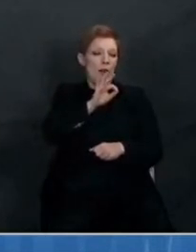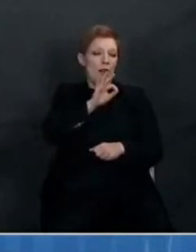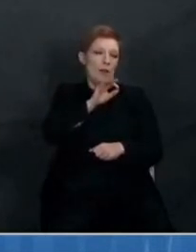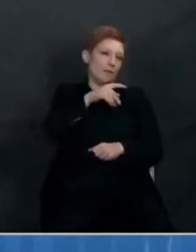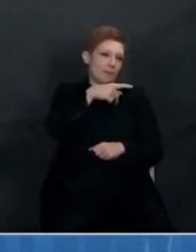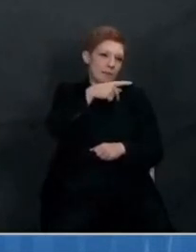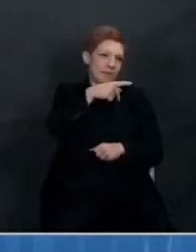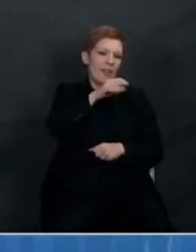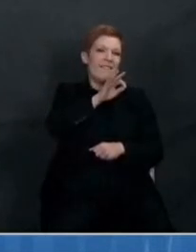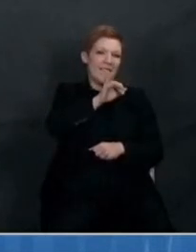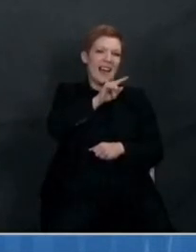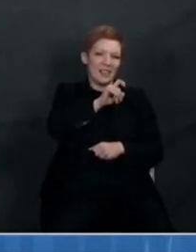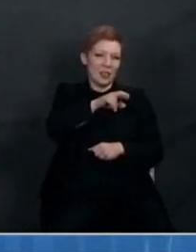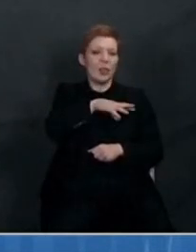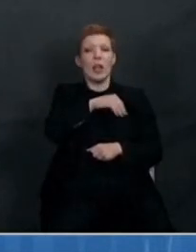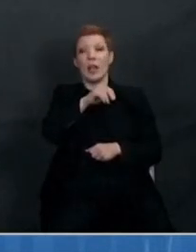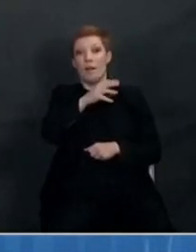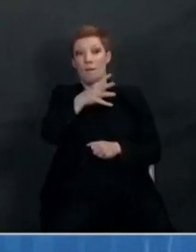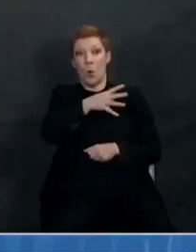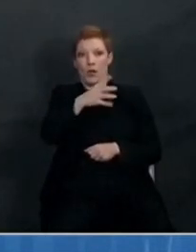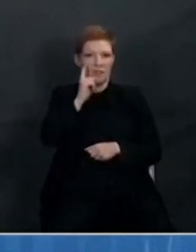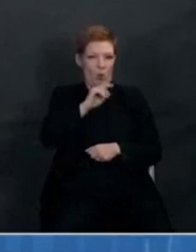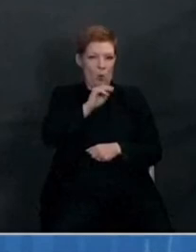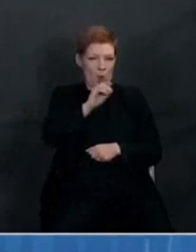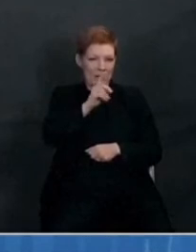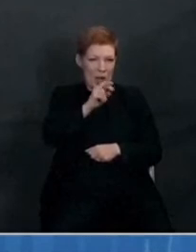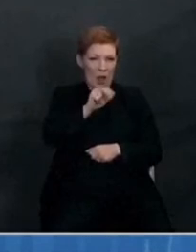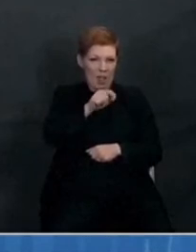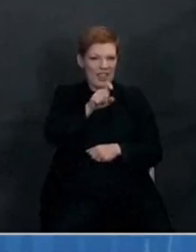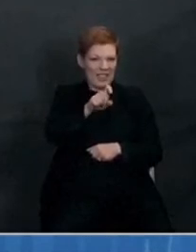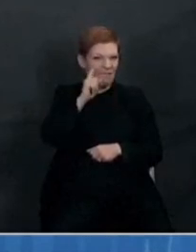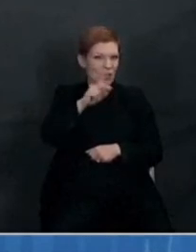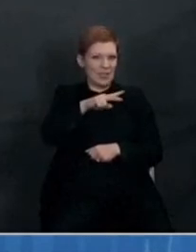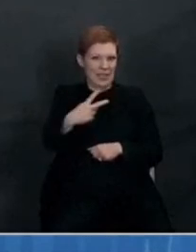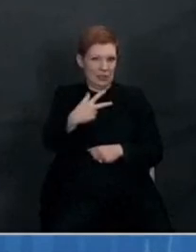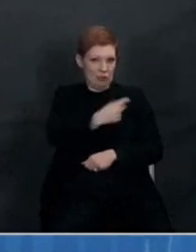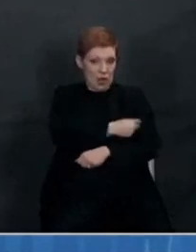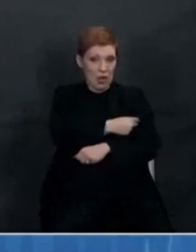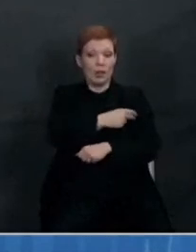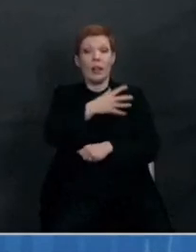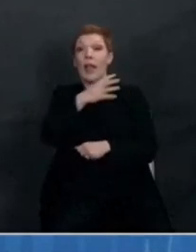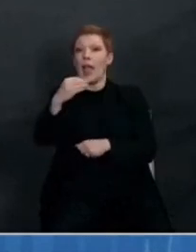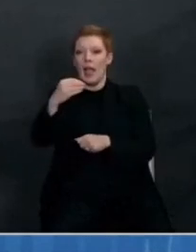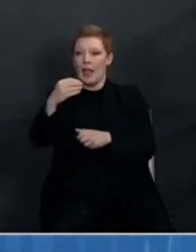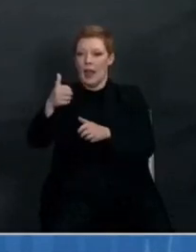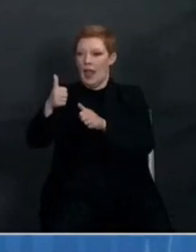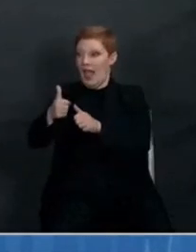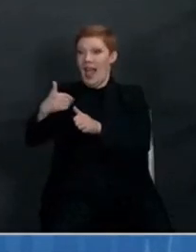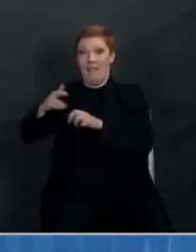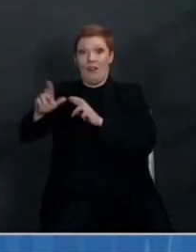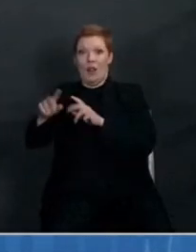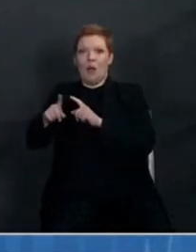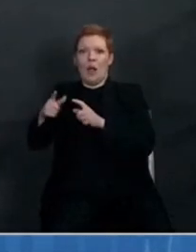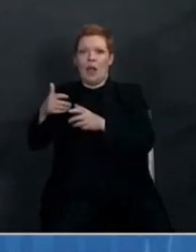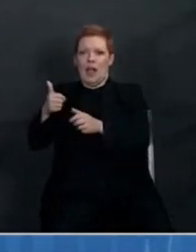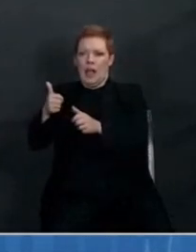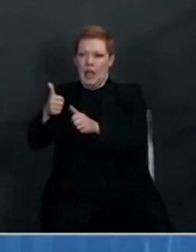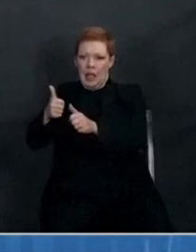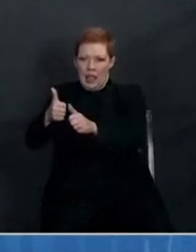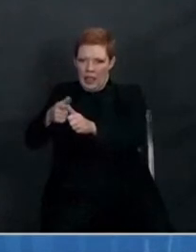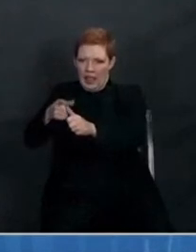Given this, as people begin to come back for their second shots, in addition to all of the other continued